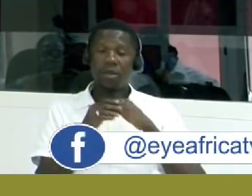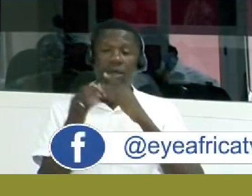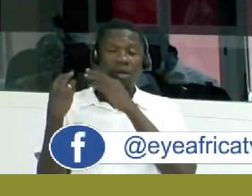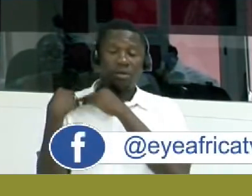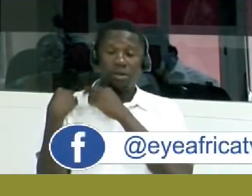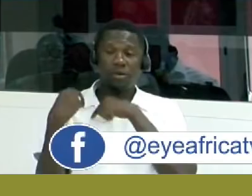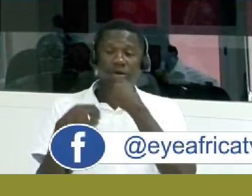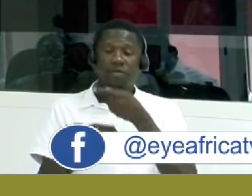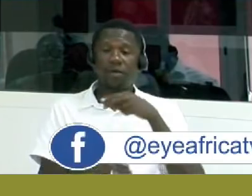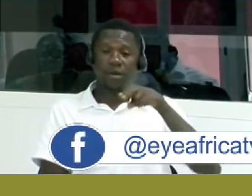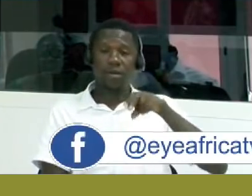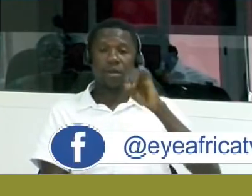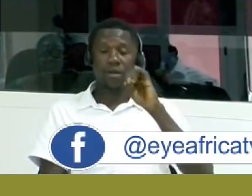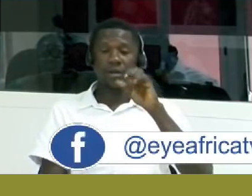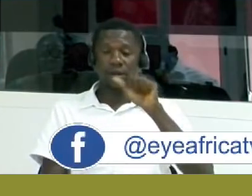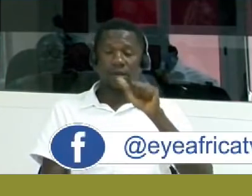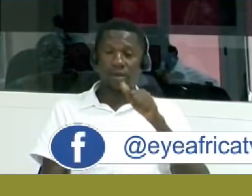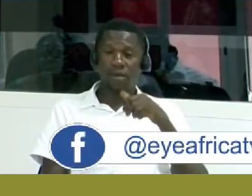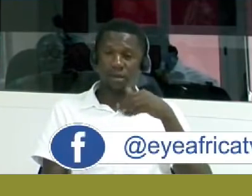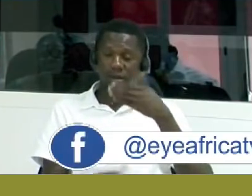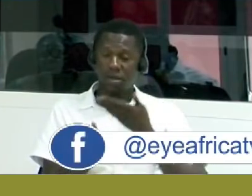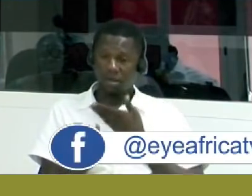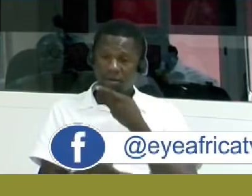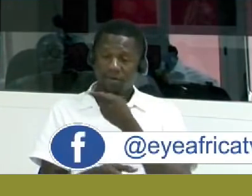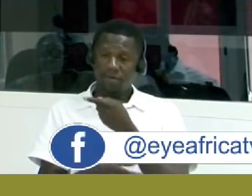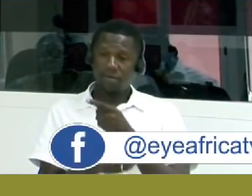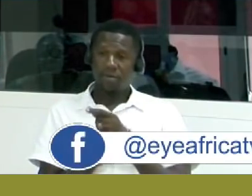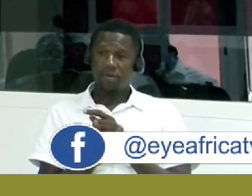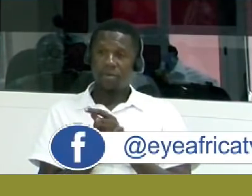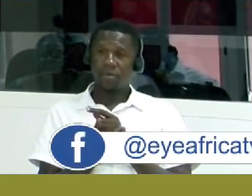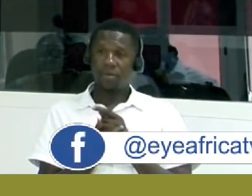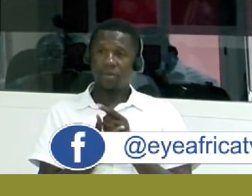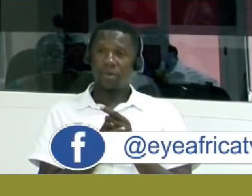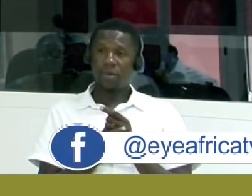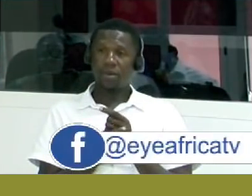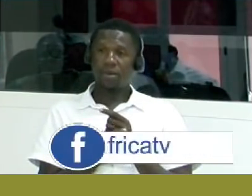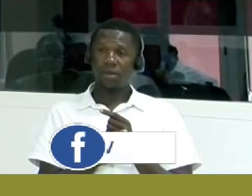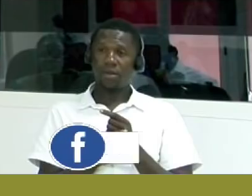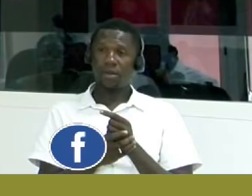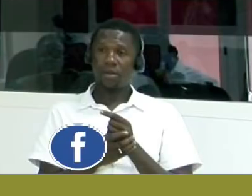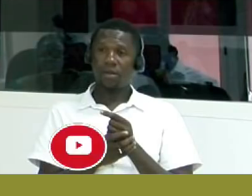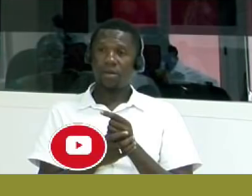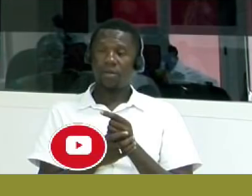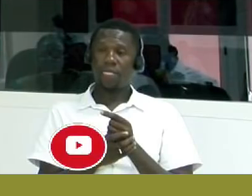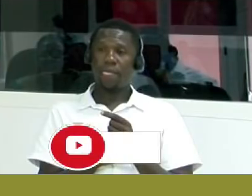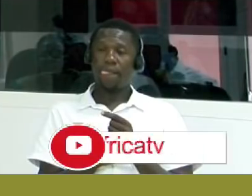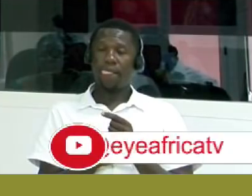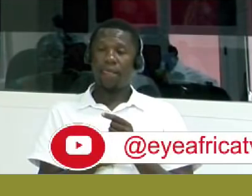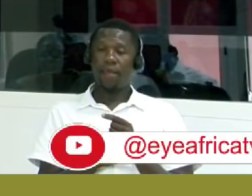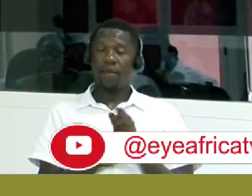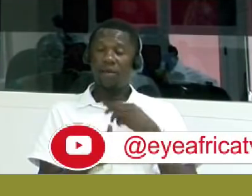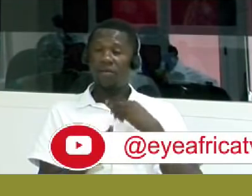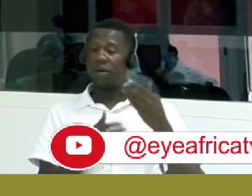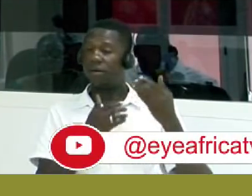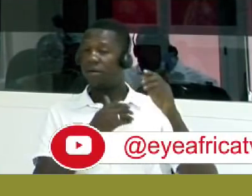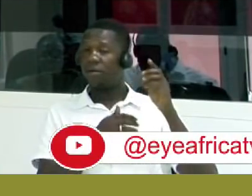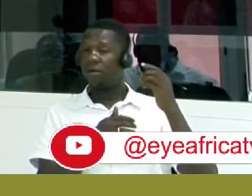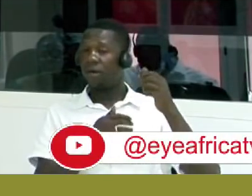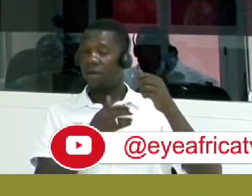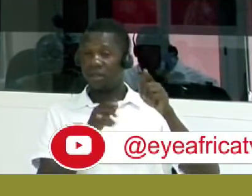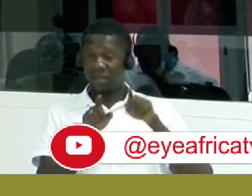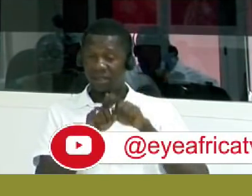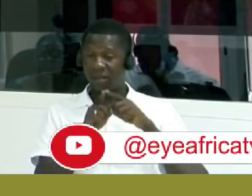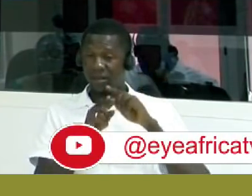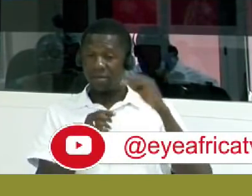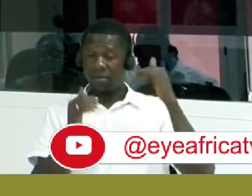representatives of the NIA as well? Are you referring to yet another meeting? Even that first meeting, were